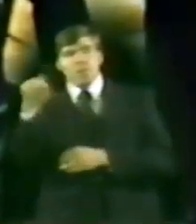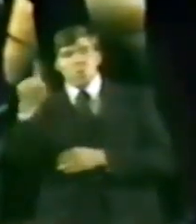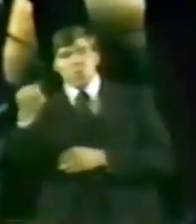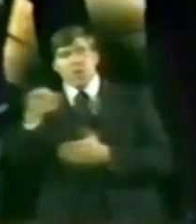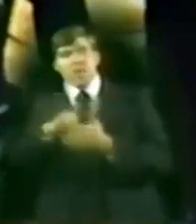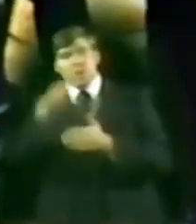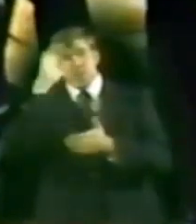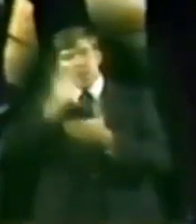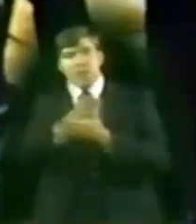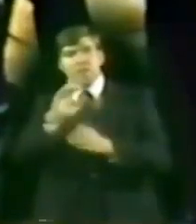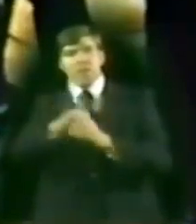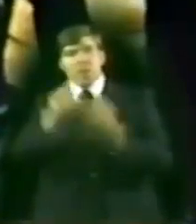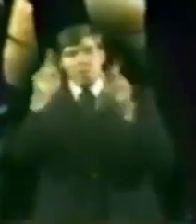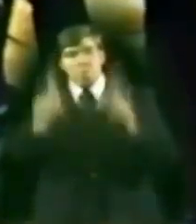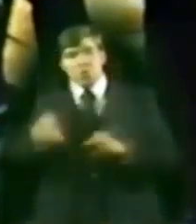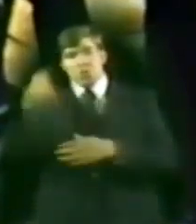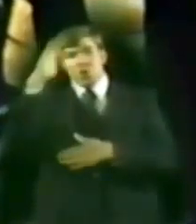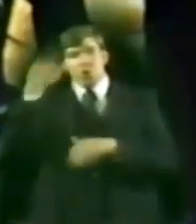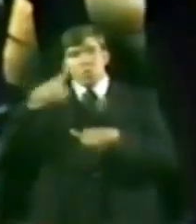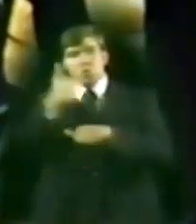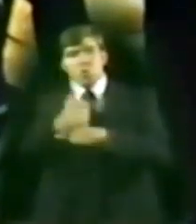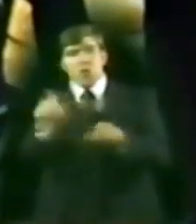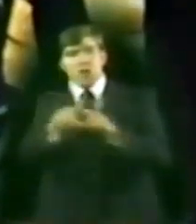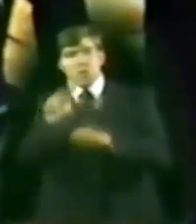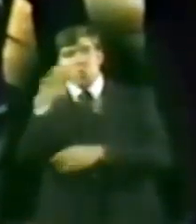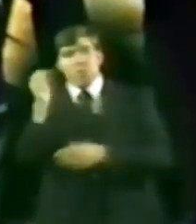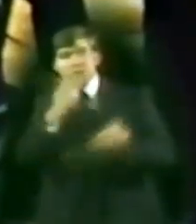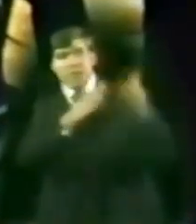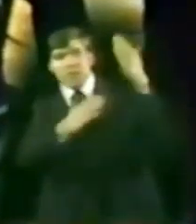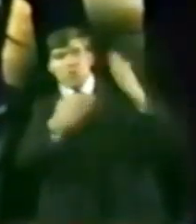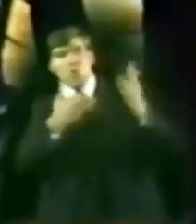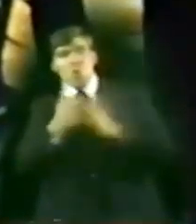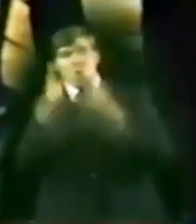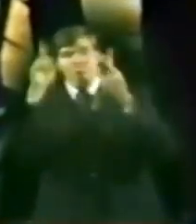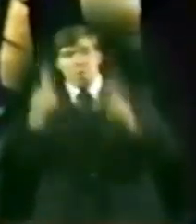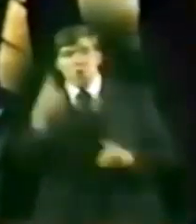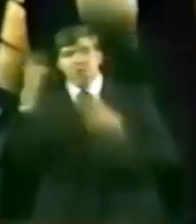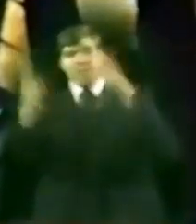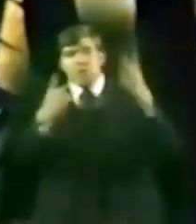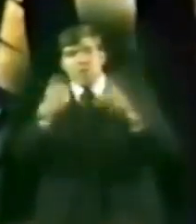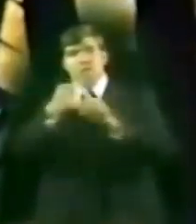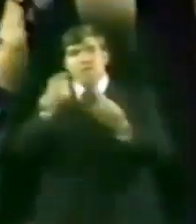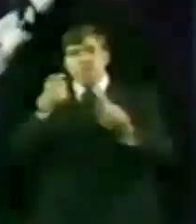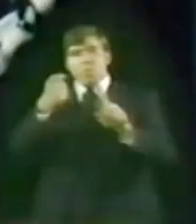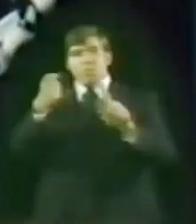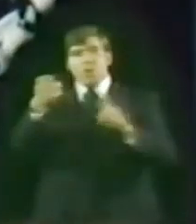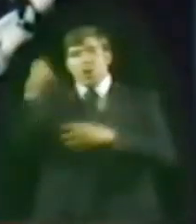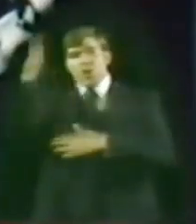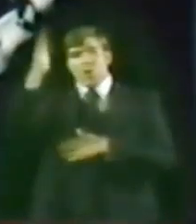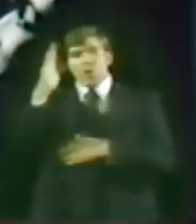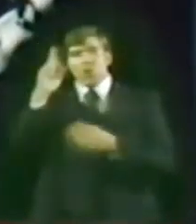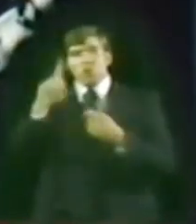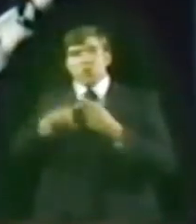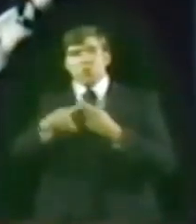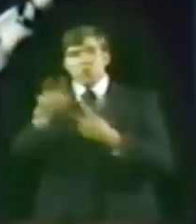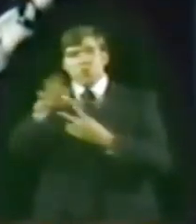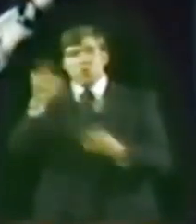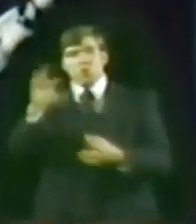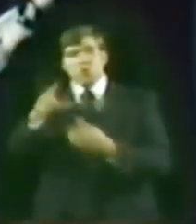that belief in a personal God was restored, as it was anciently, through a personal visitation by the Almighty to a chosen